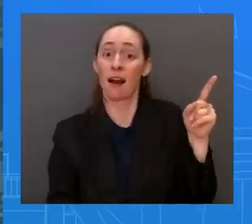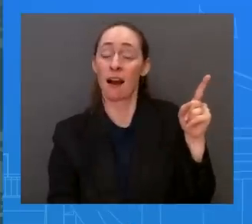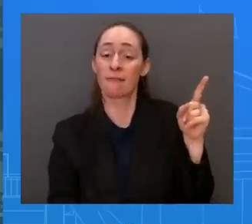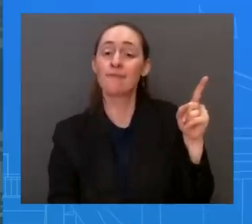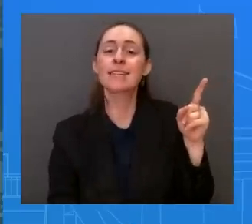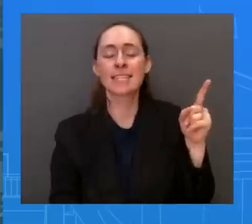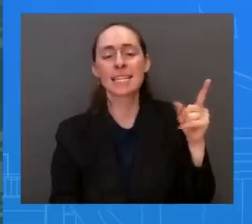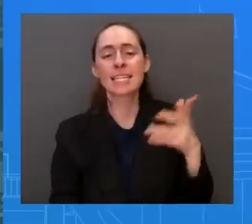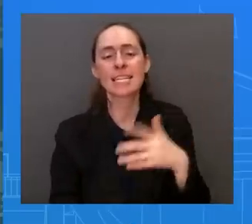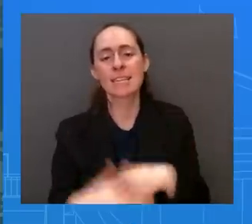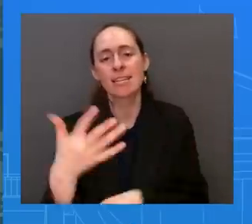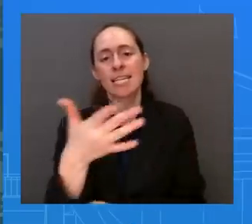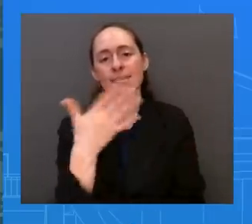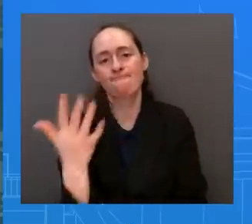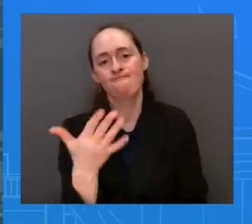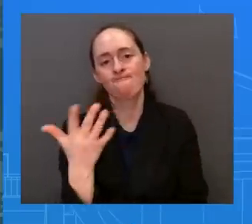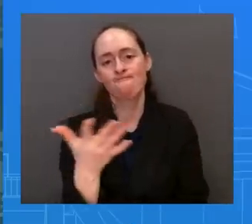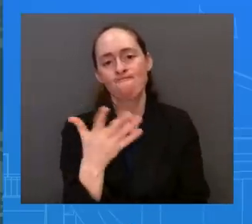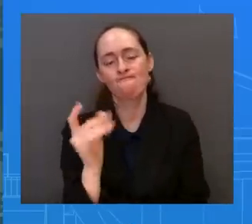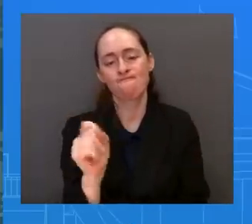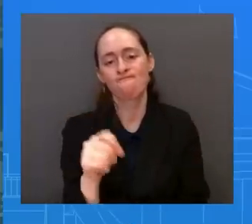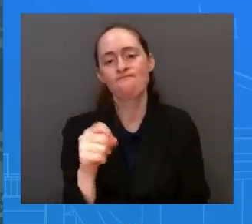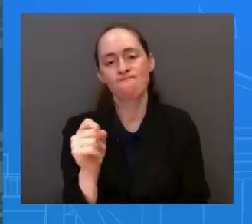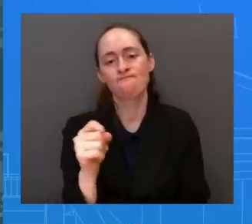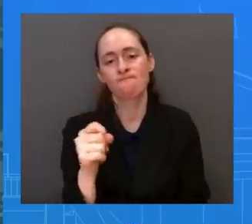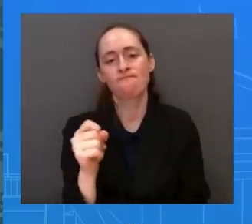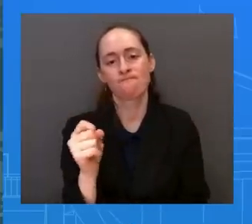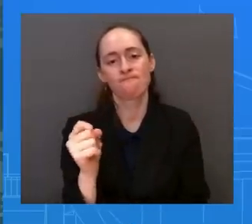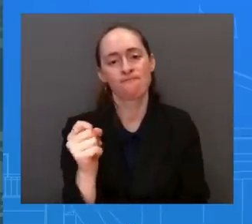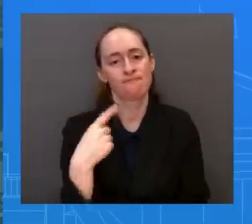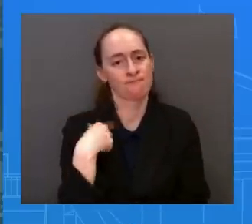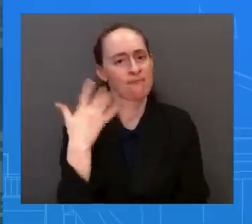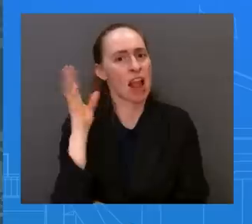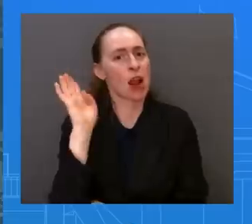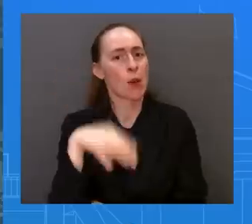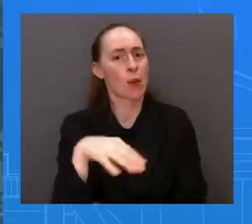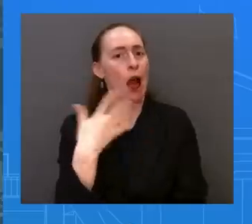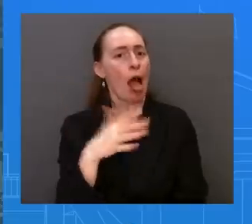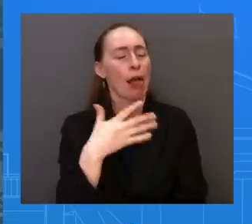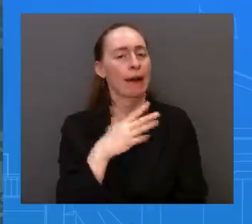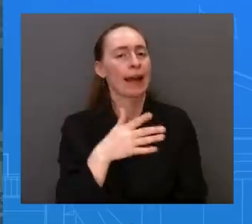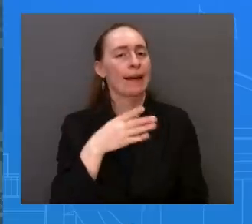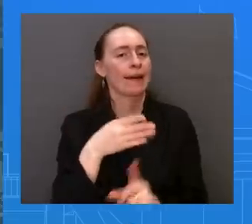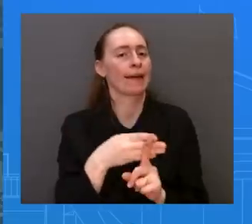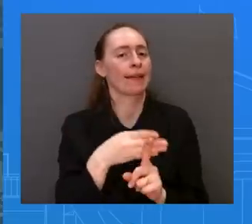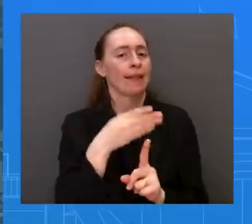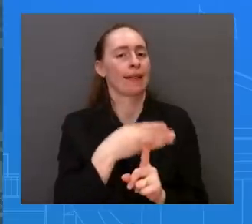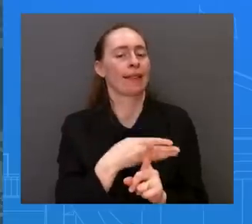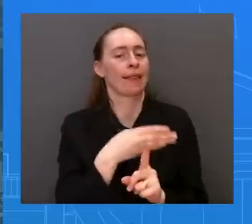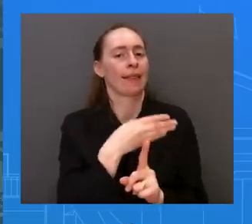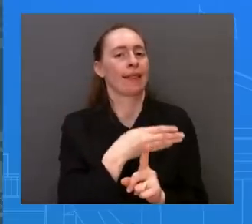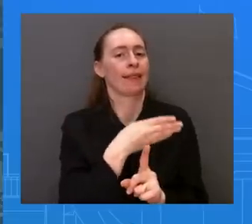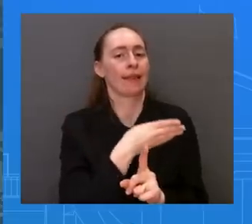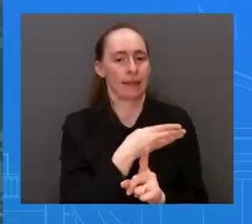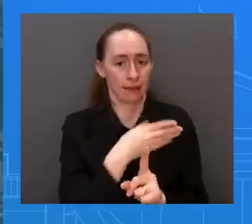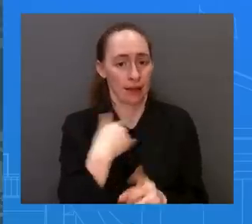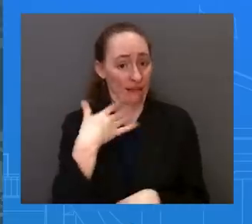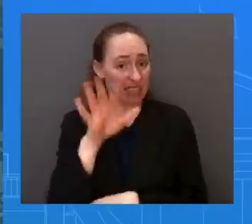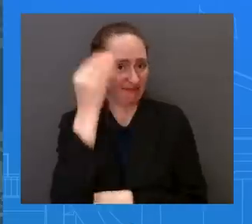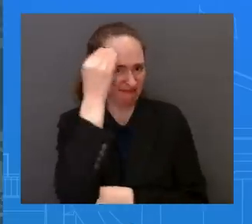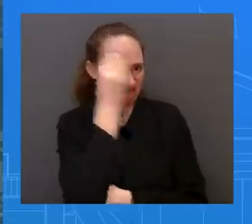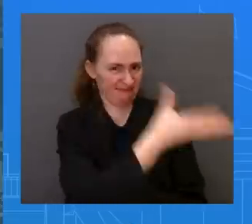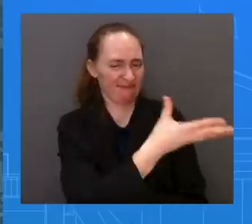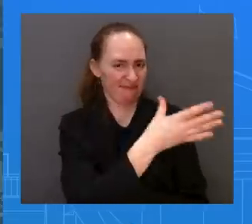for some time. We even briefed Congress this past August. So I don't have any specific on any other balloon